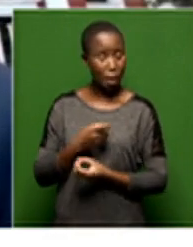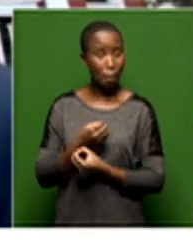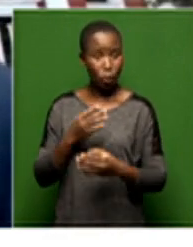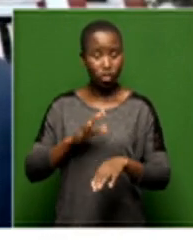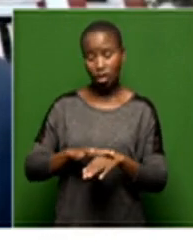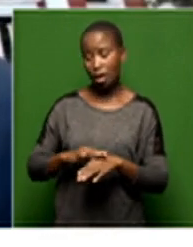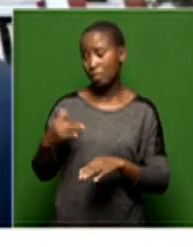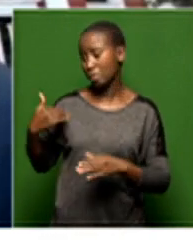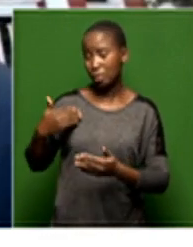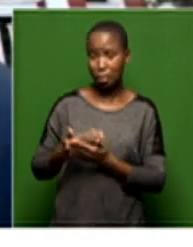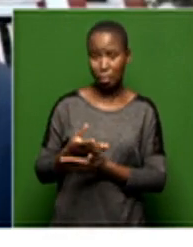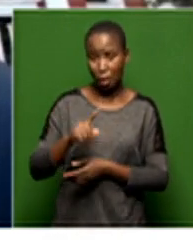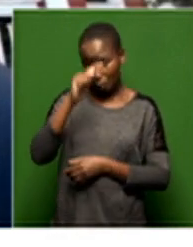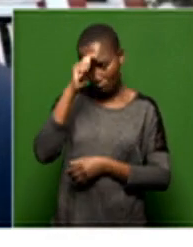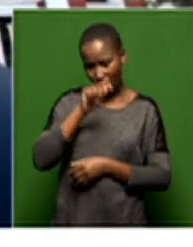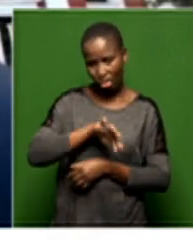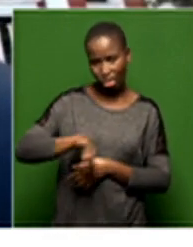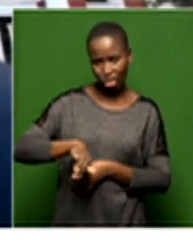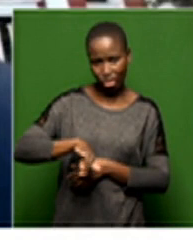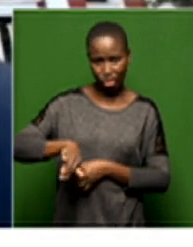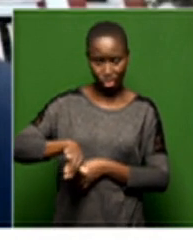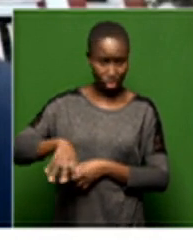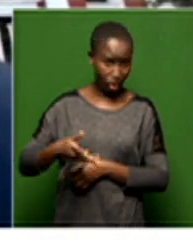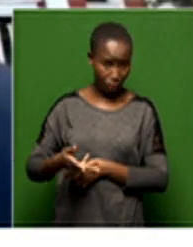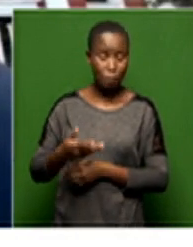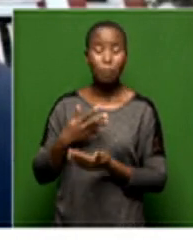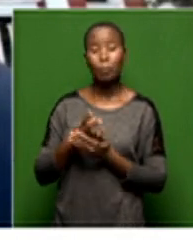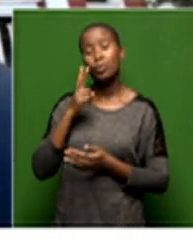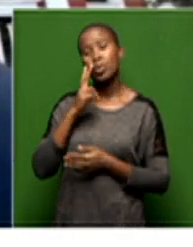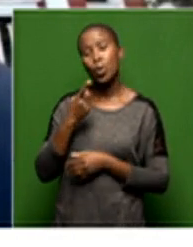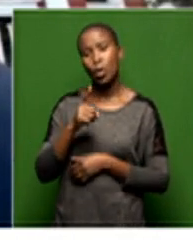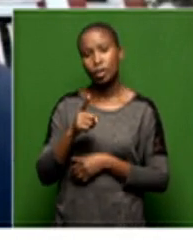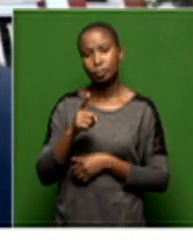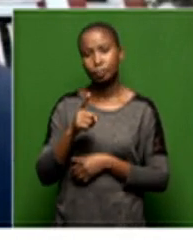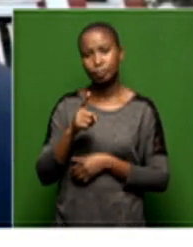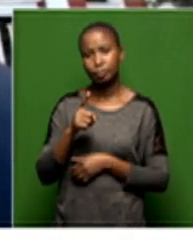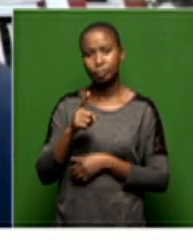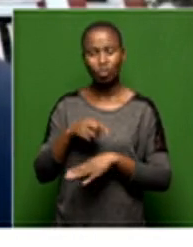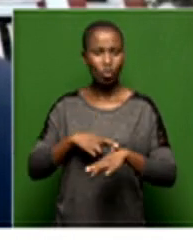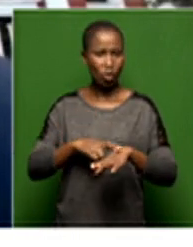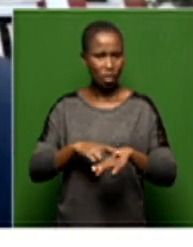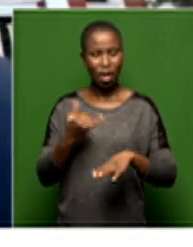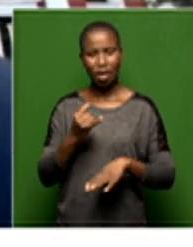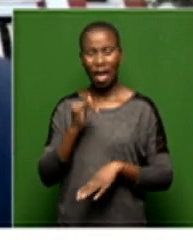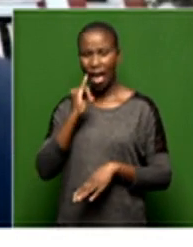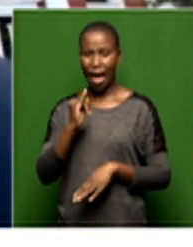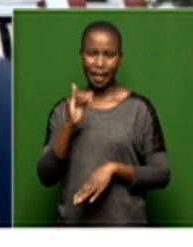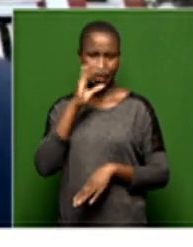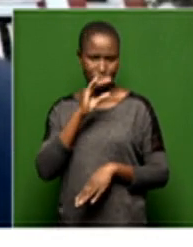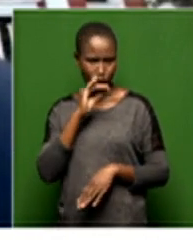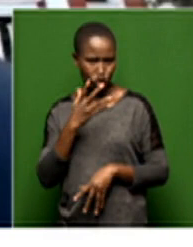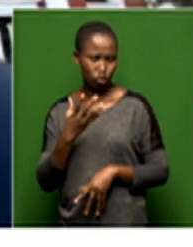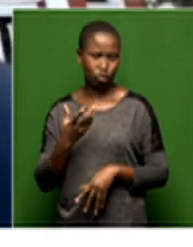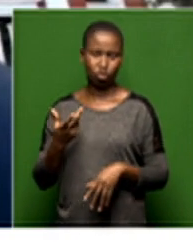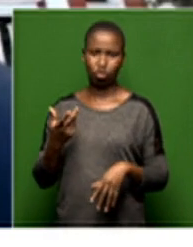that level. If you look at racism, for instance, the hate speech Justice Department is at